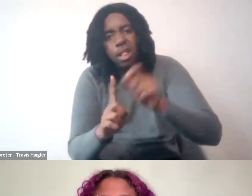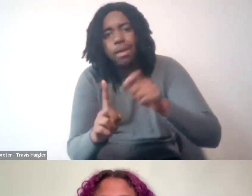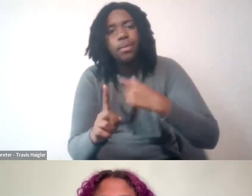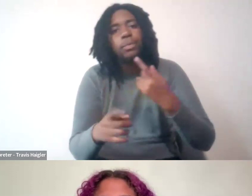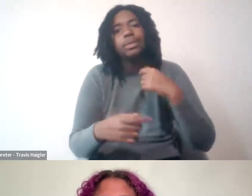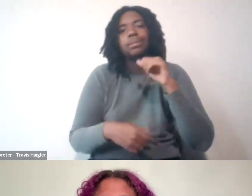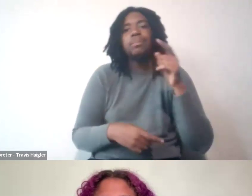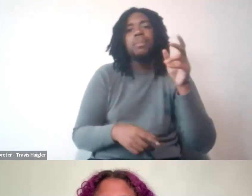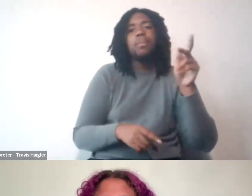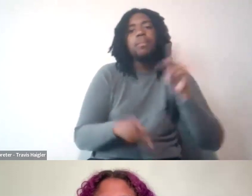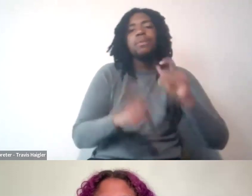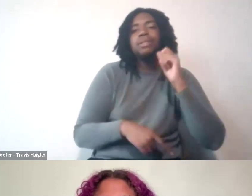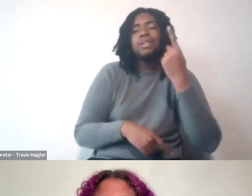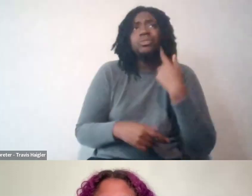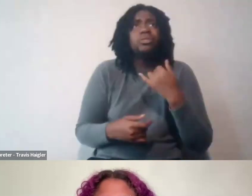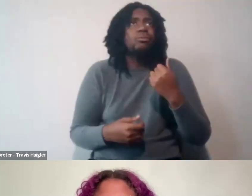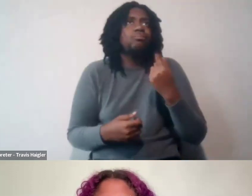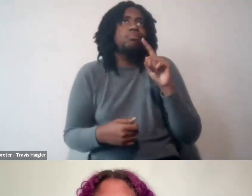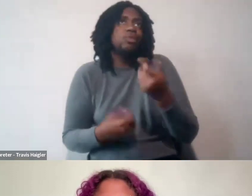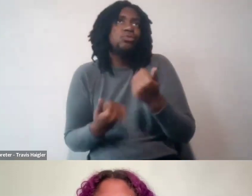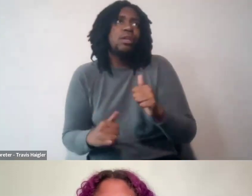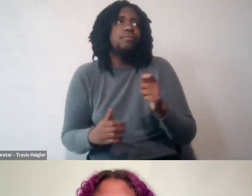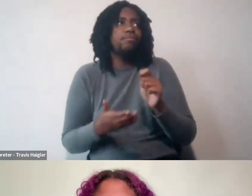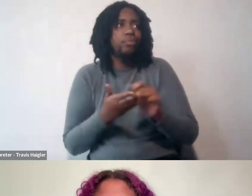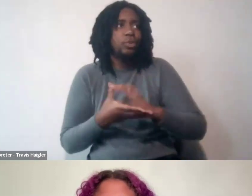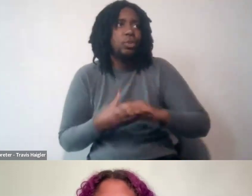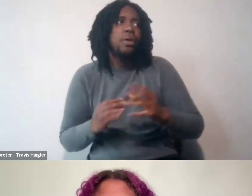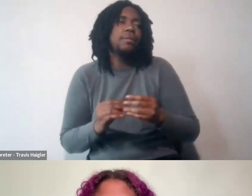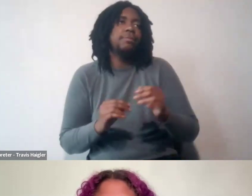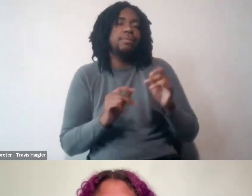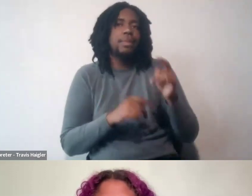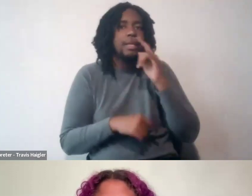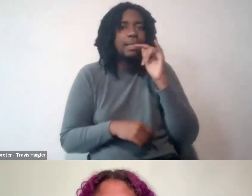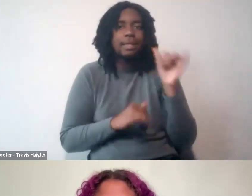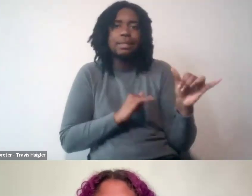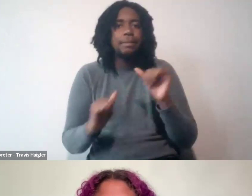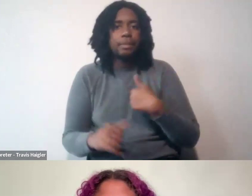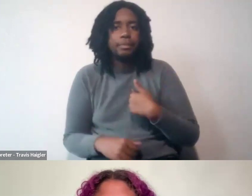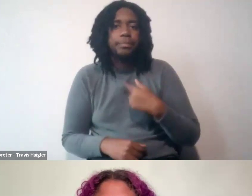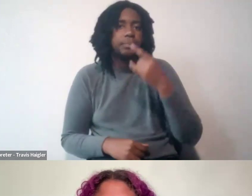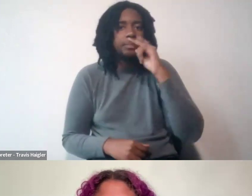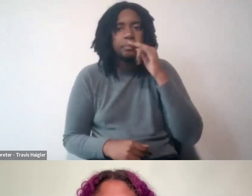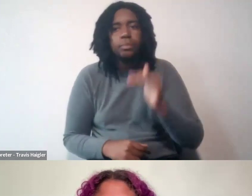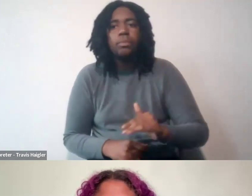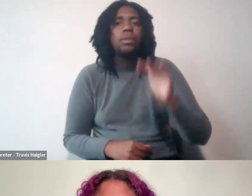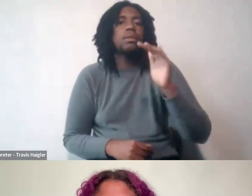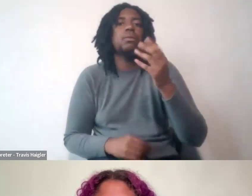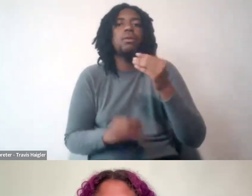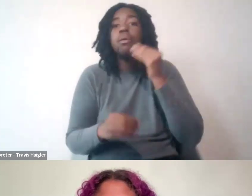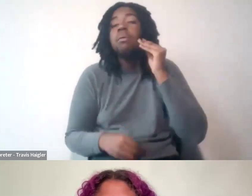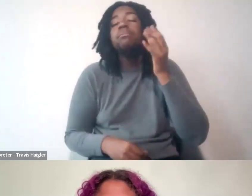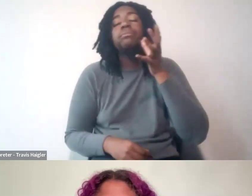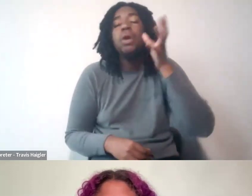write a story about kids like me, about kids who grew up in homes where parents have struggled